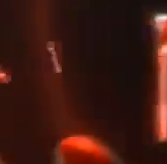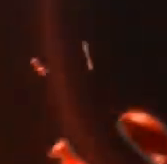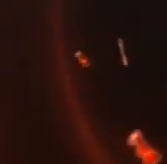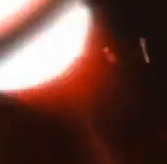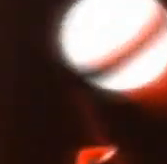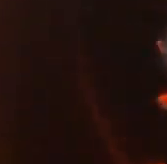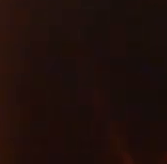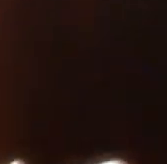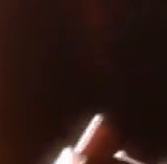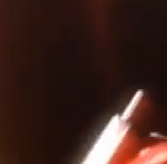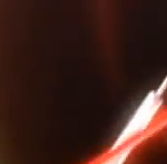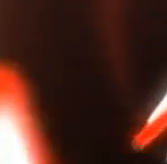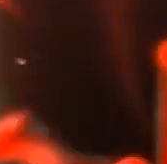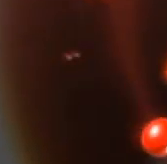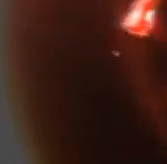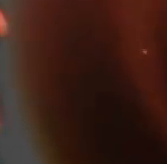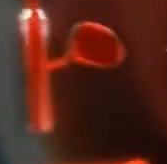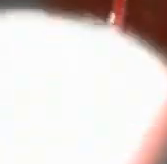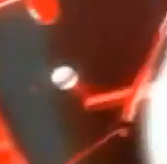ibiti.